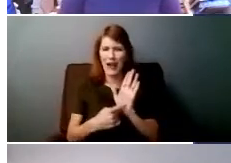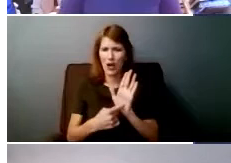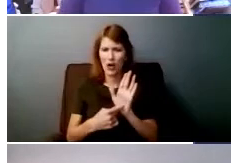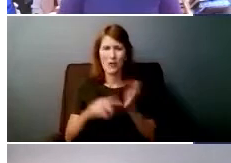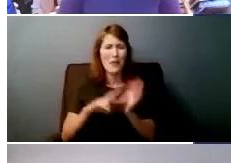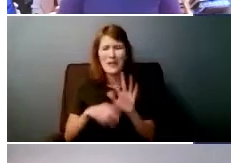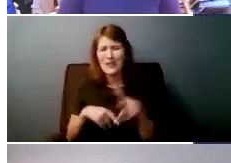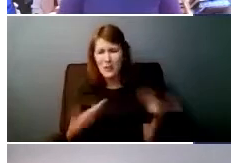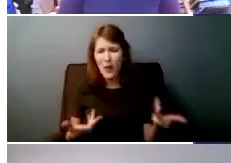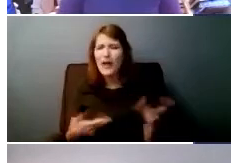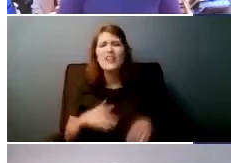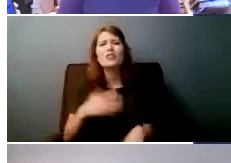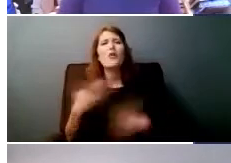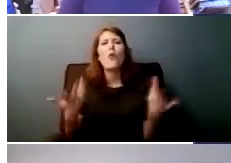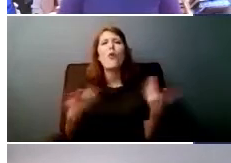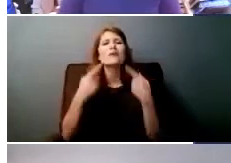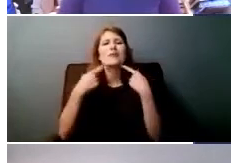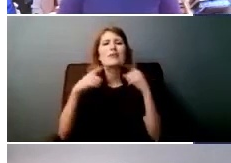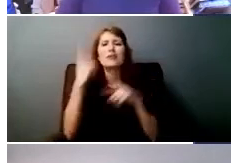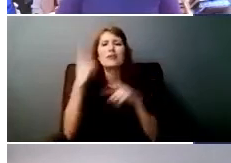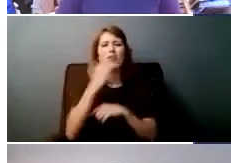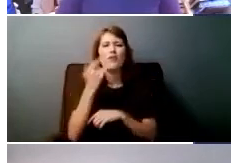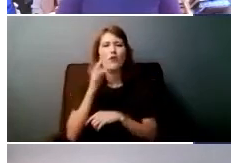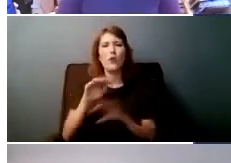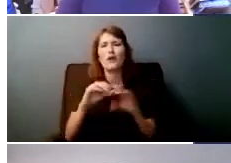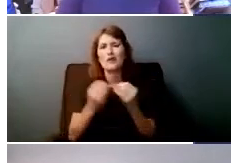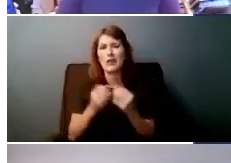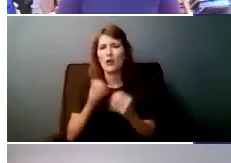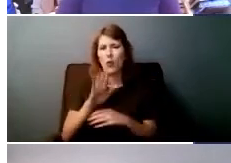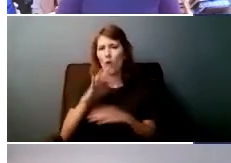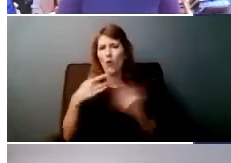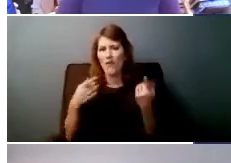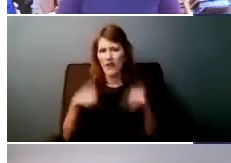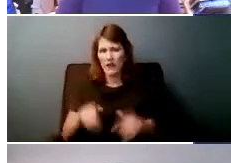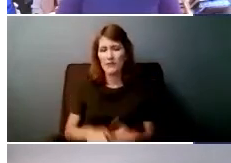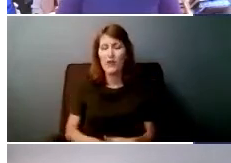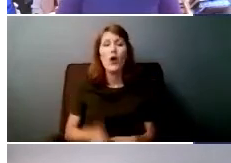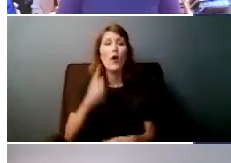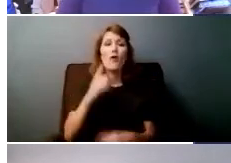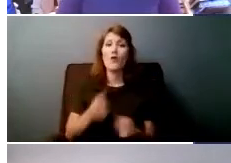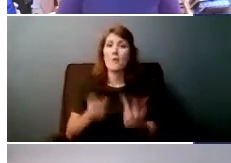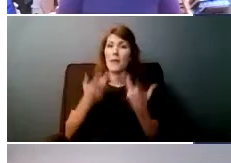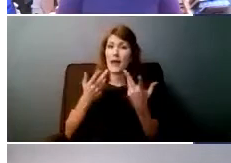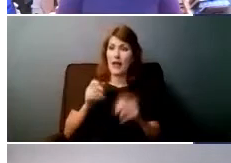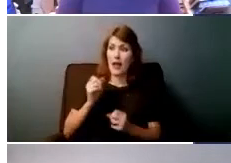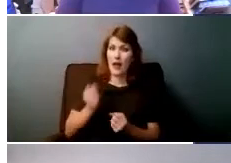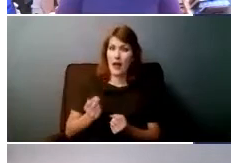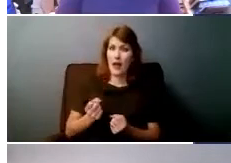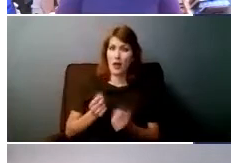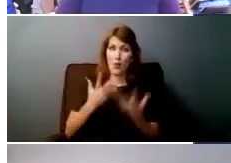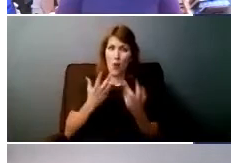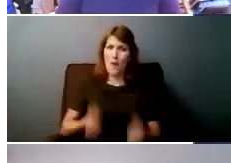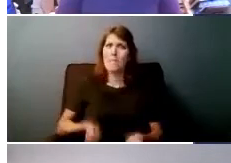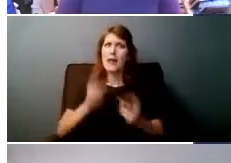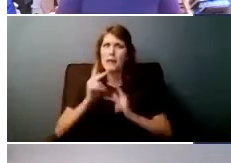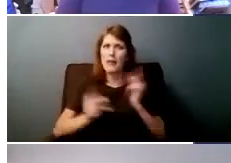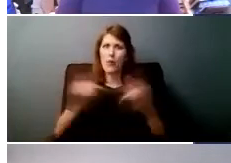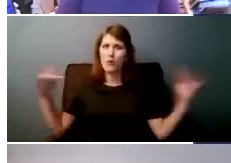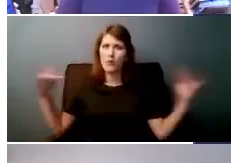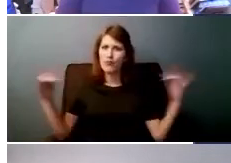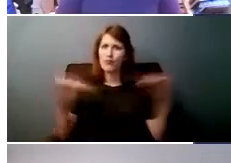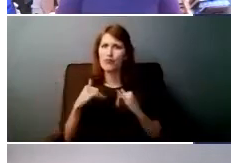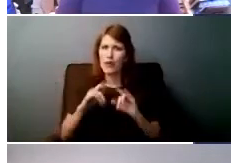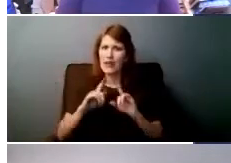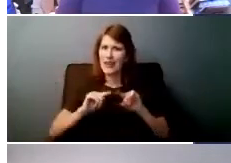your organization or for your event? For many, an attendance number is the thing that you strive for. With my convention